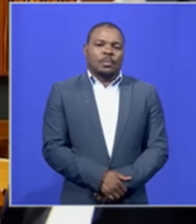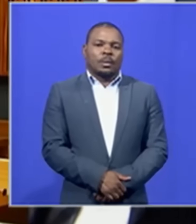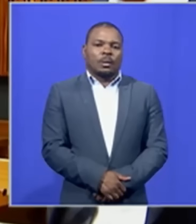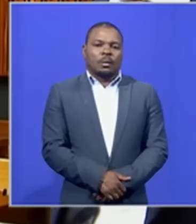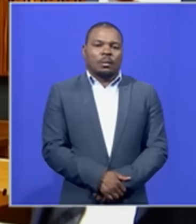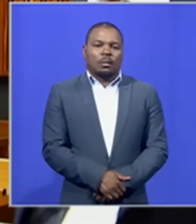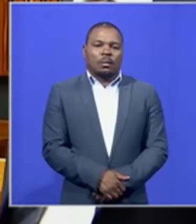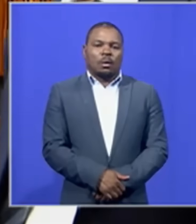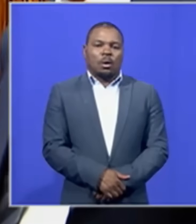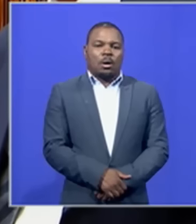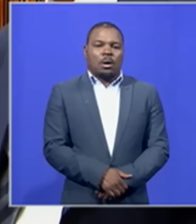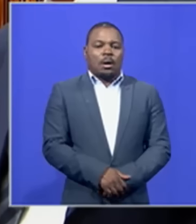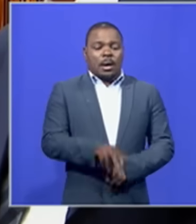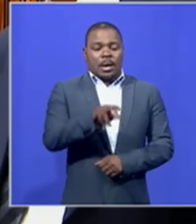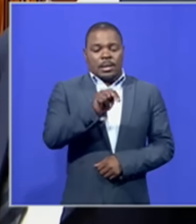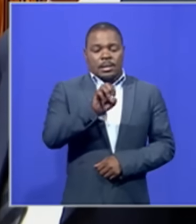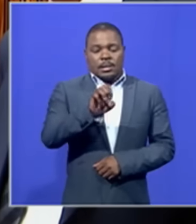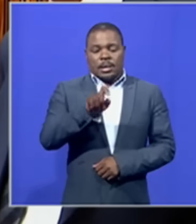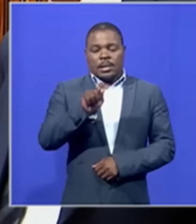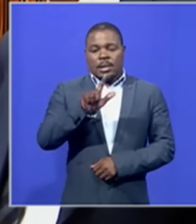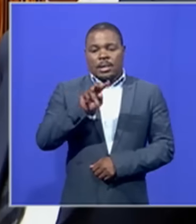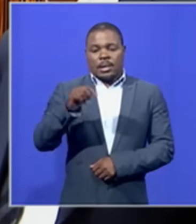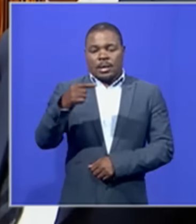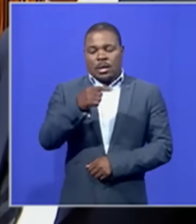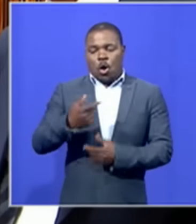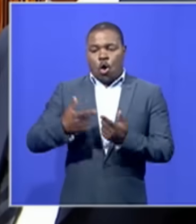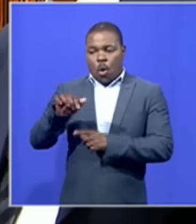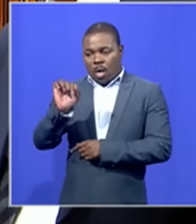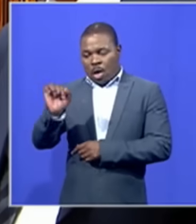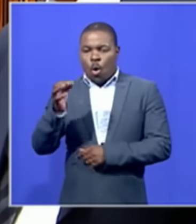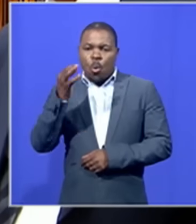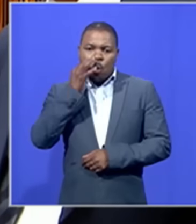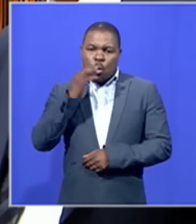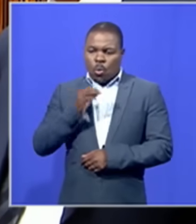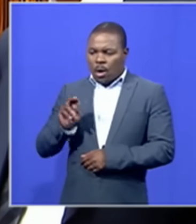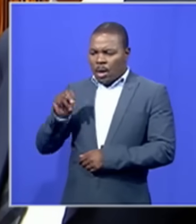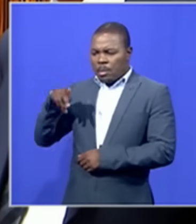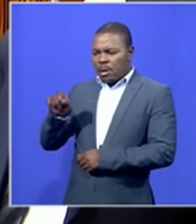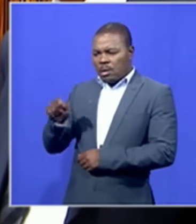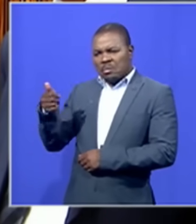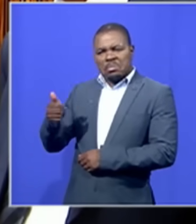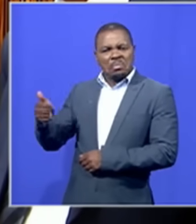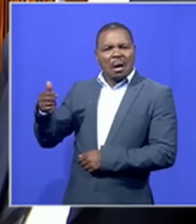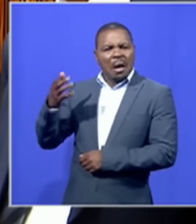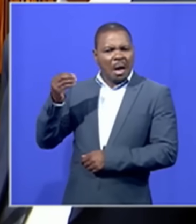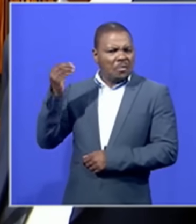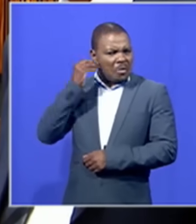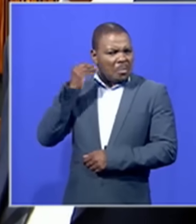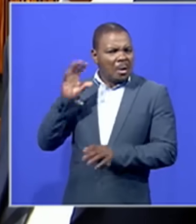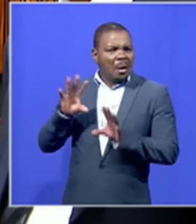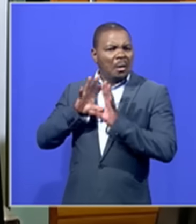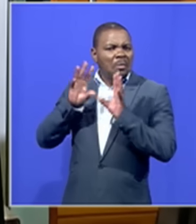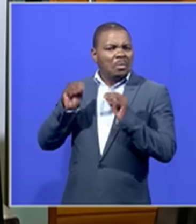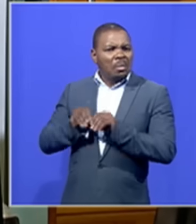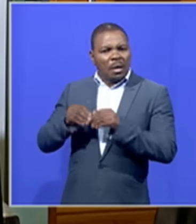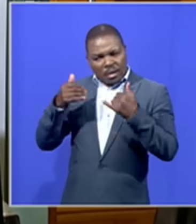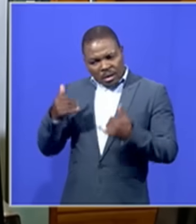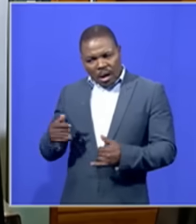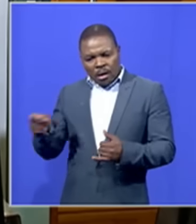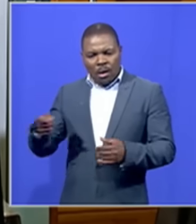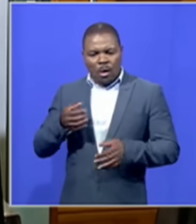Moemedi wa semolao wa Neethling o re motšhotšhisi o swere ditlabelo tšeo di nago le tshedimošo yeo e